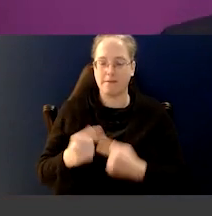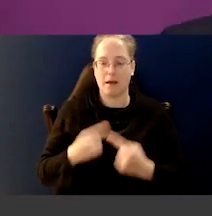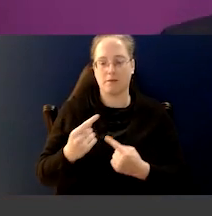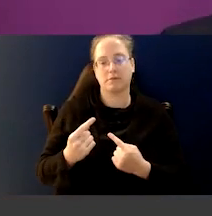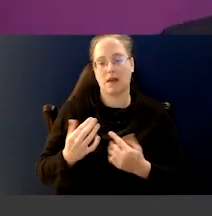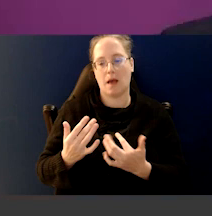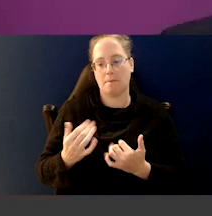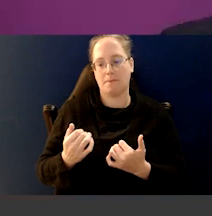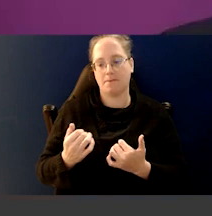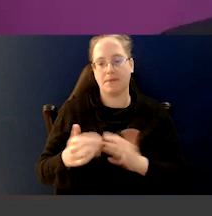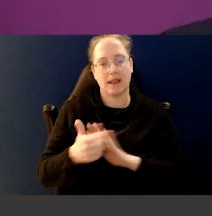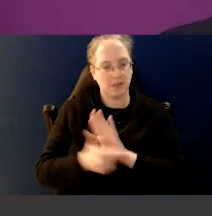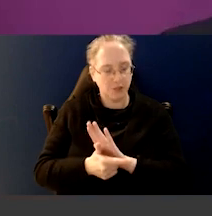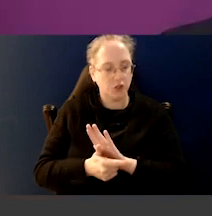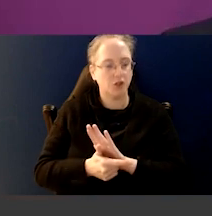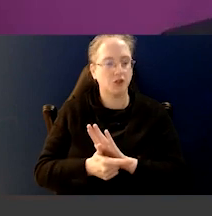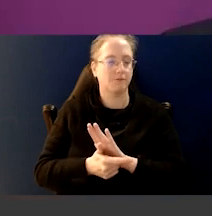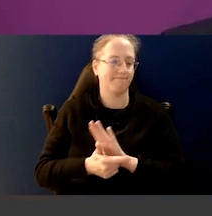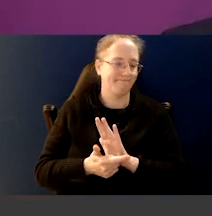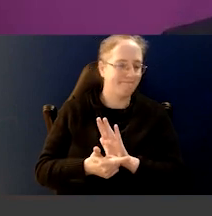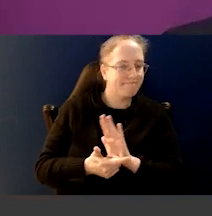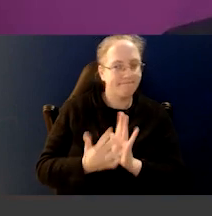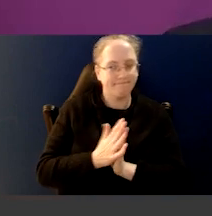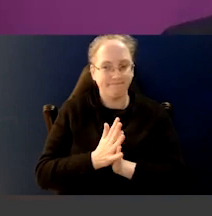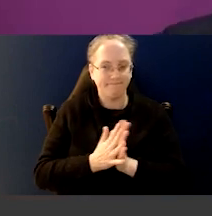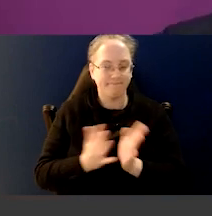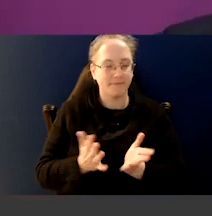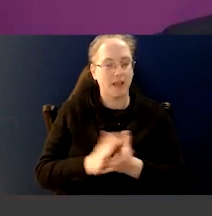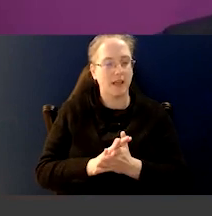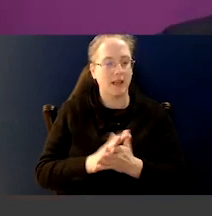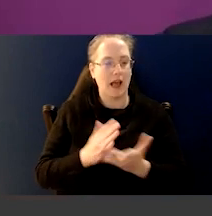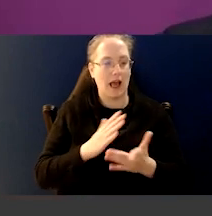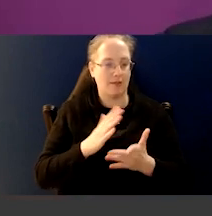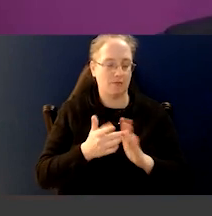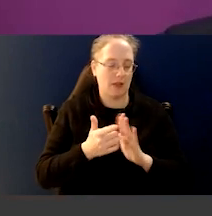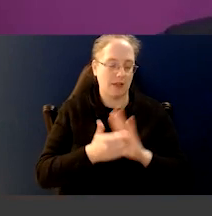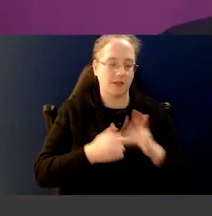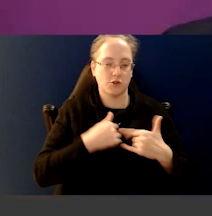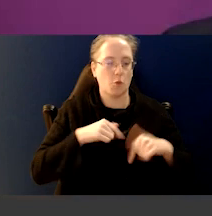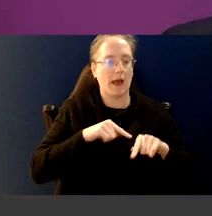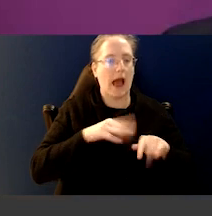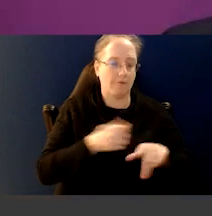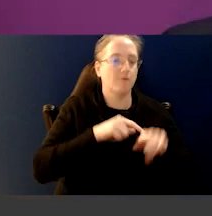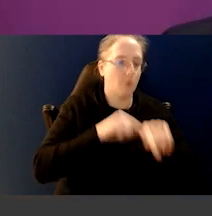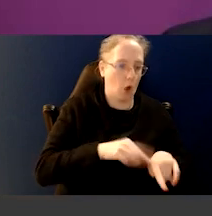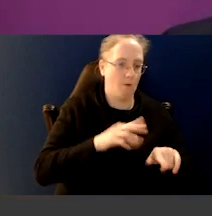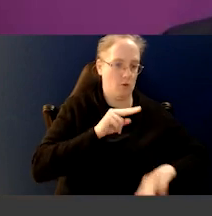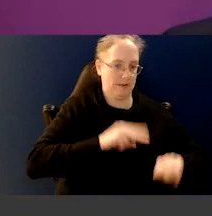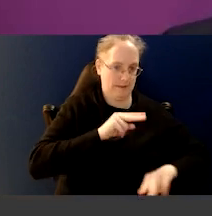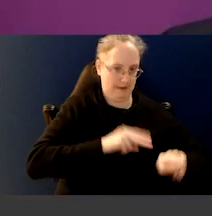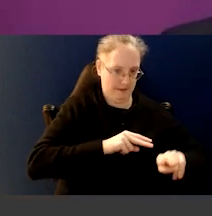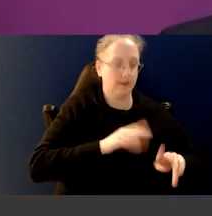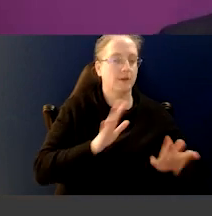legislation that we conduct the assessment within. So we do want to be transparent about that in our